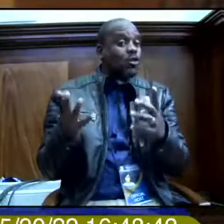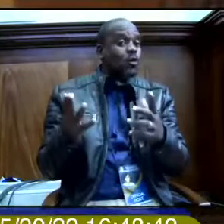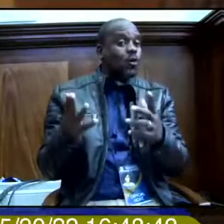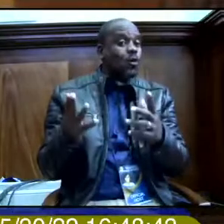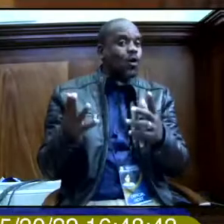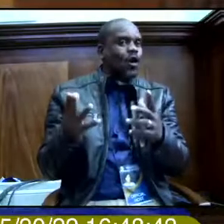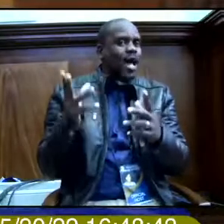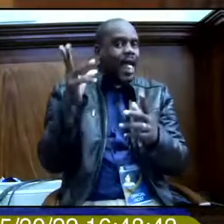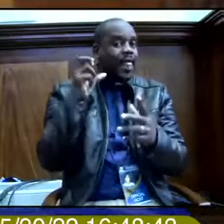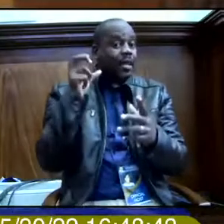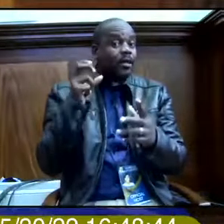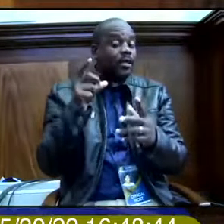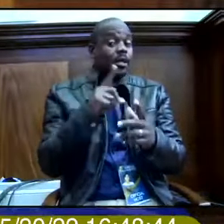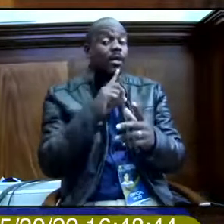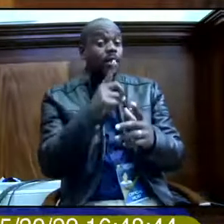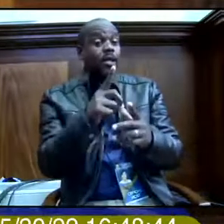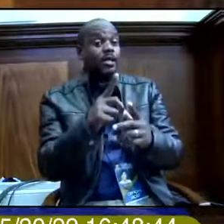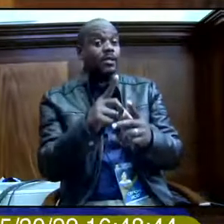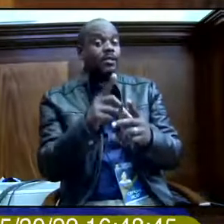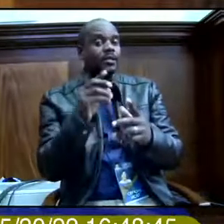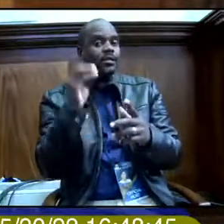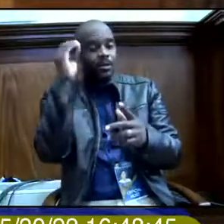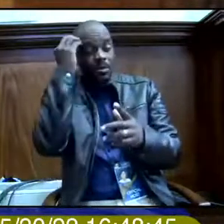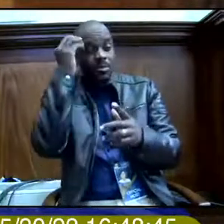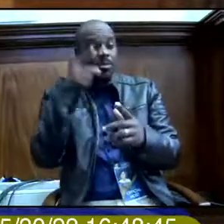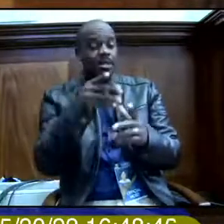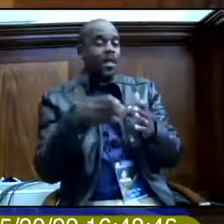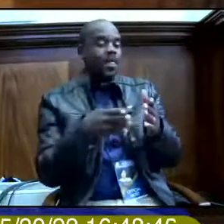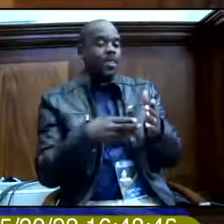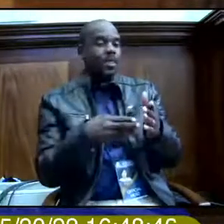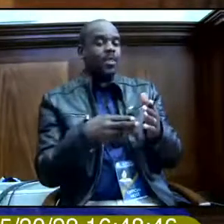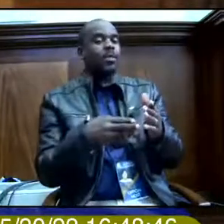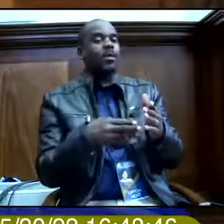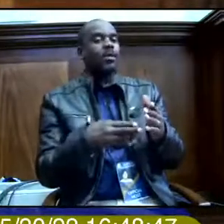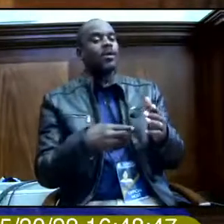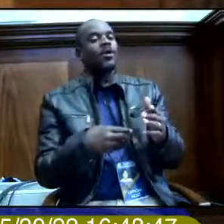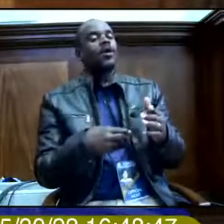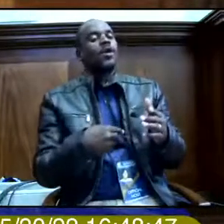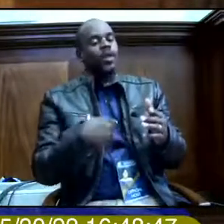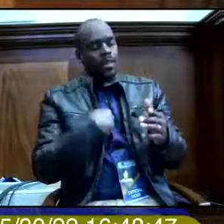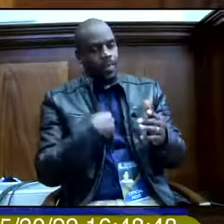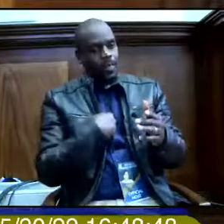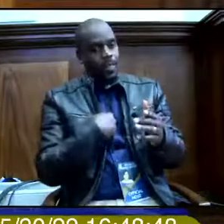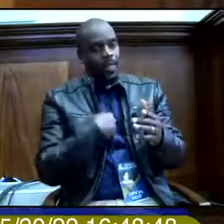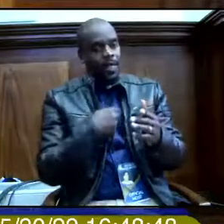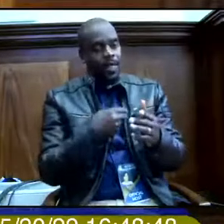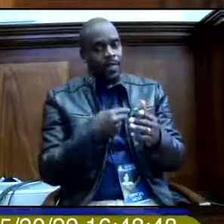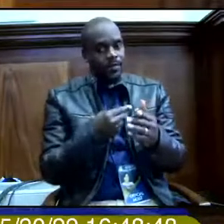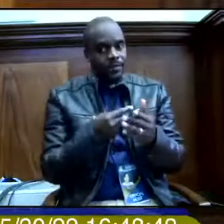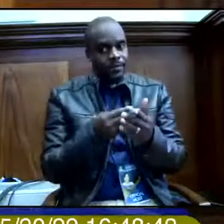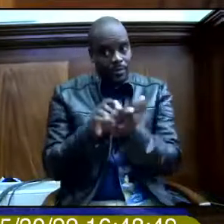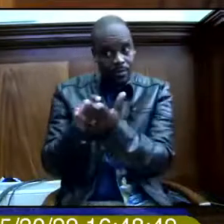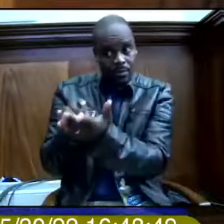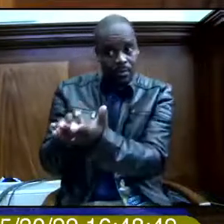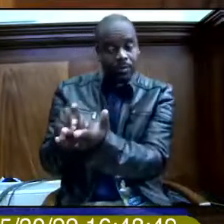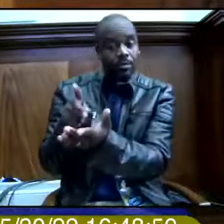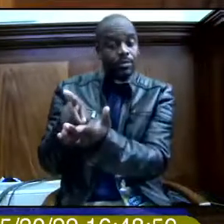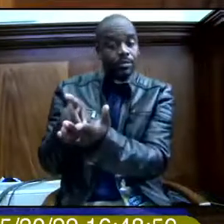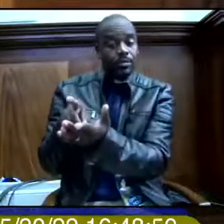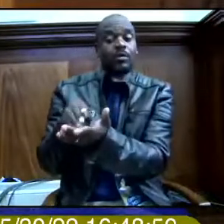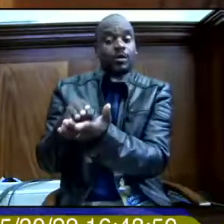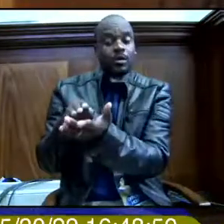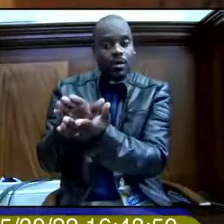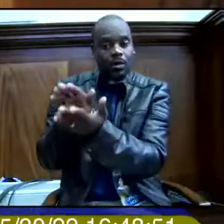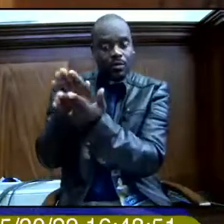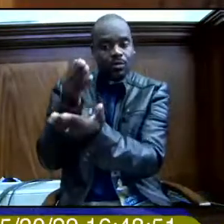responses she was going to give will be given to us and then we'll dispatch to to